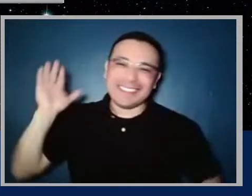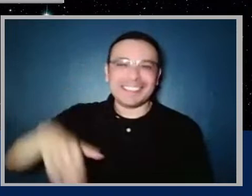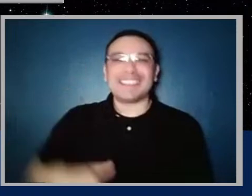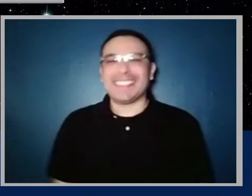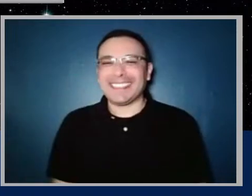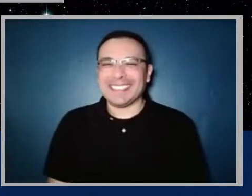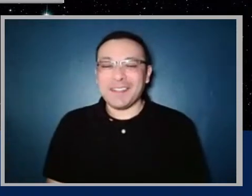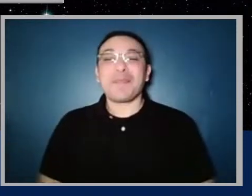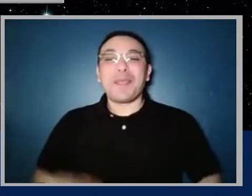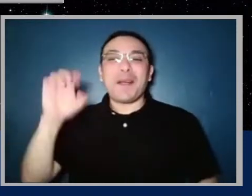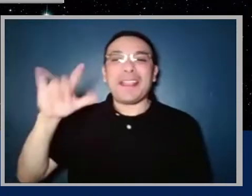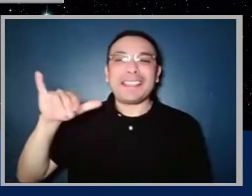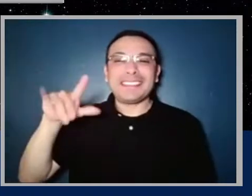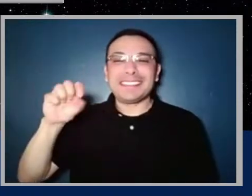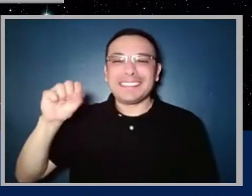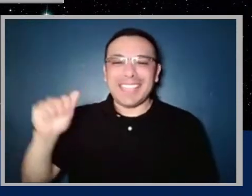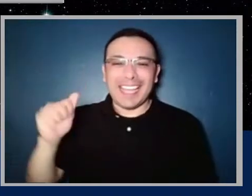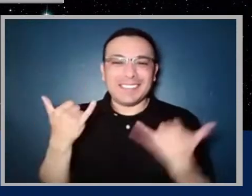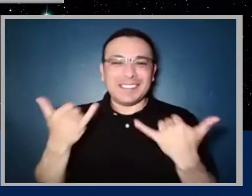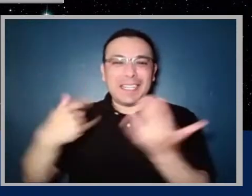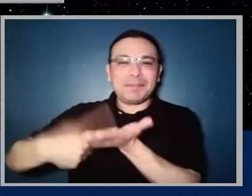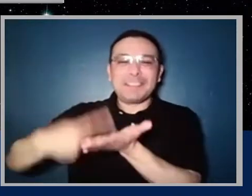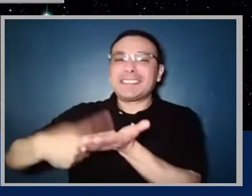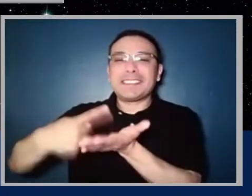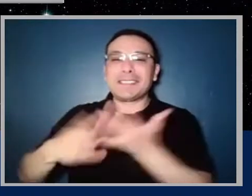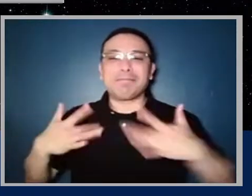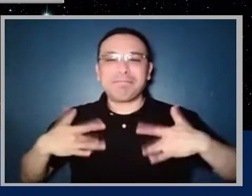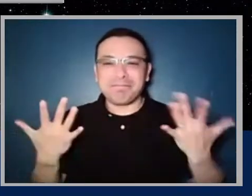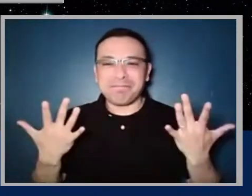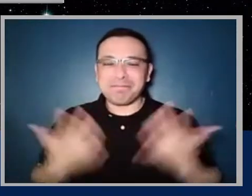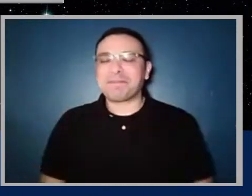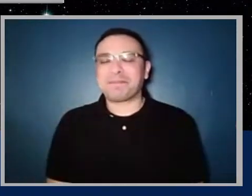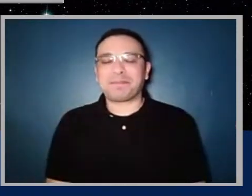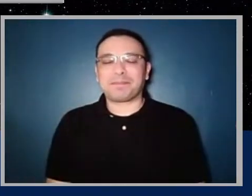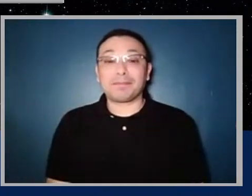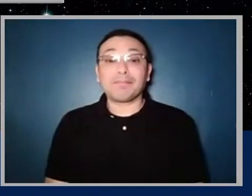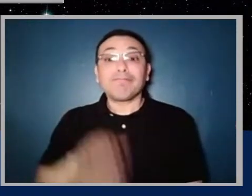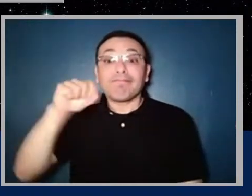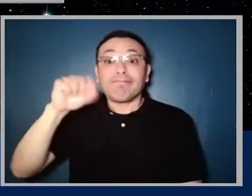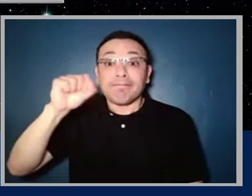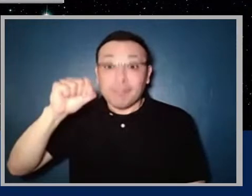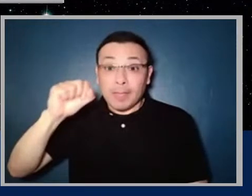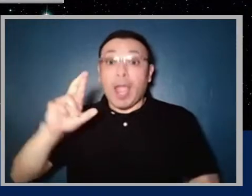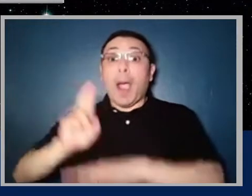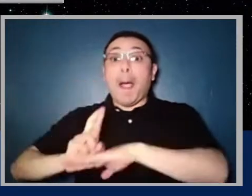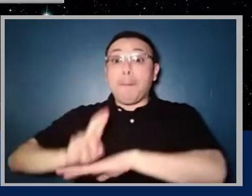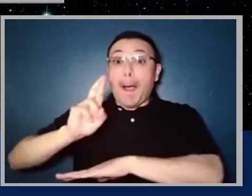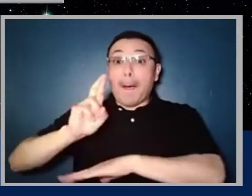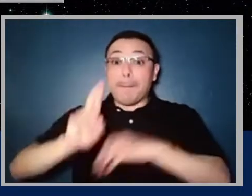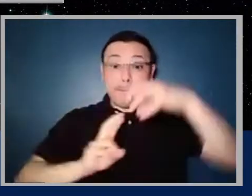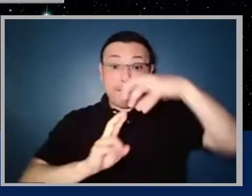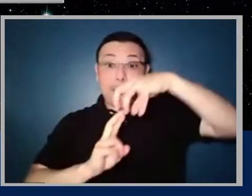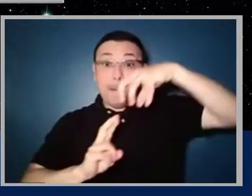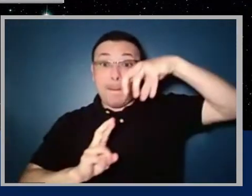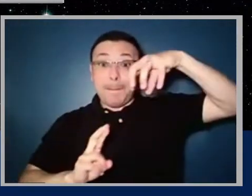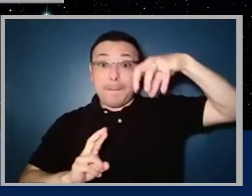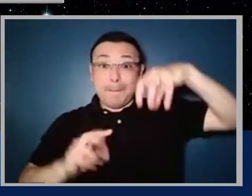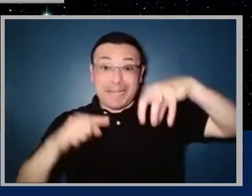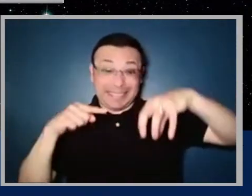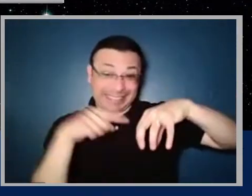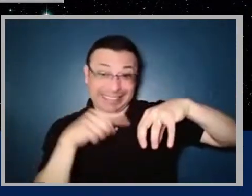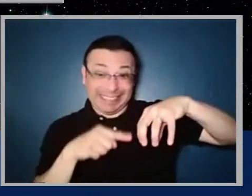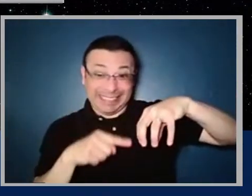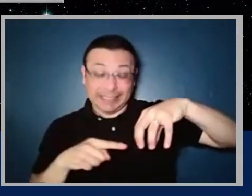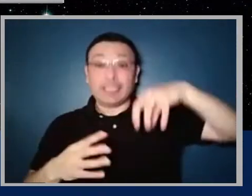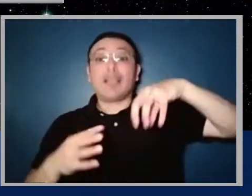Alicia, what's our topic today? Yeah, so we are talking about crew capsule recovery. Actually a really great topic for us to be